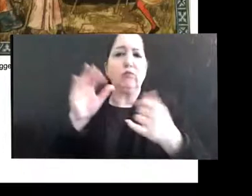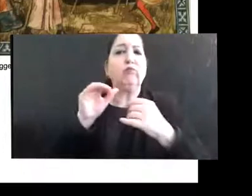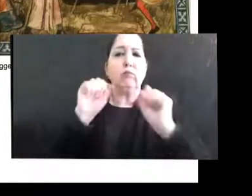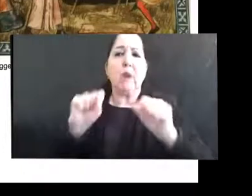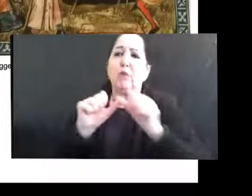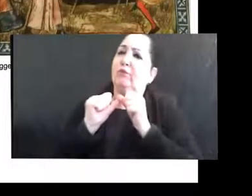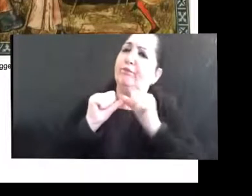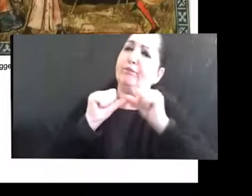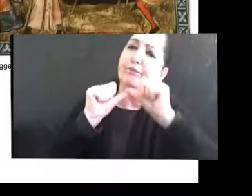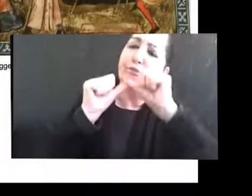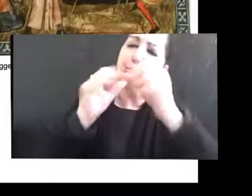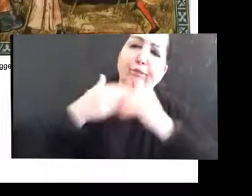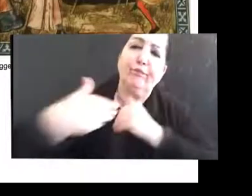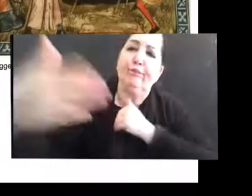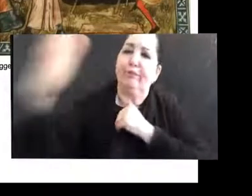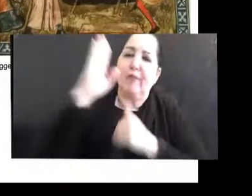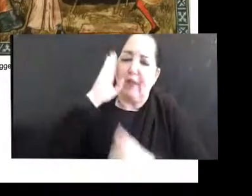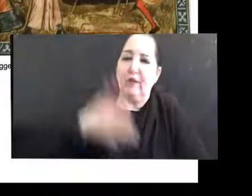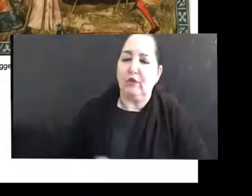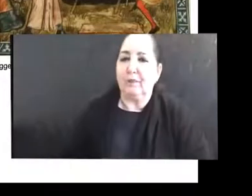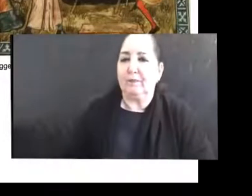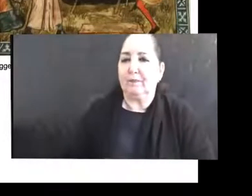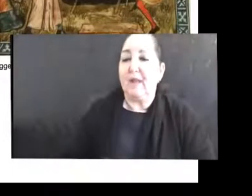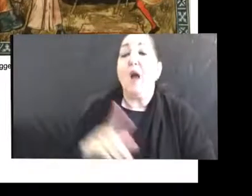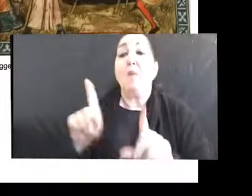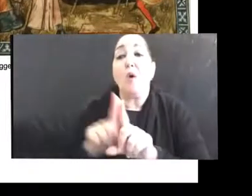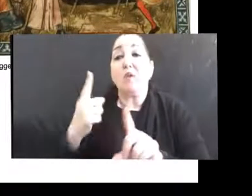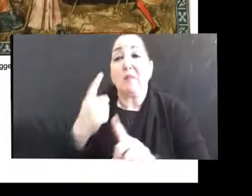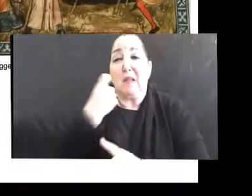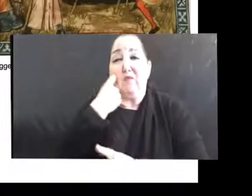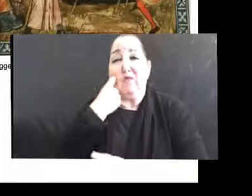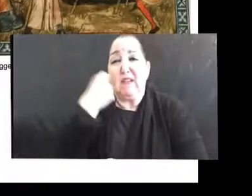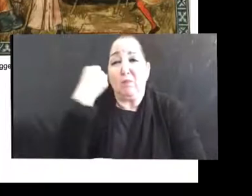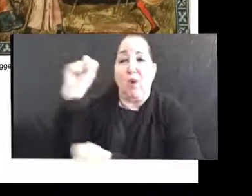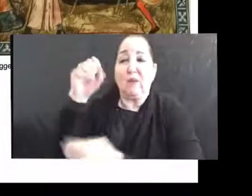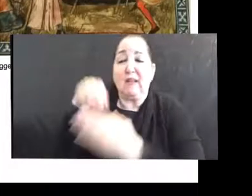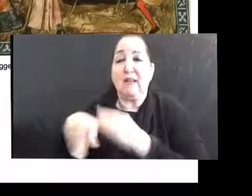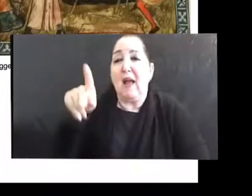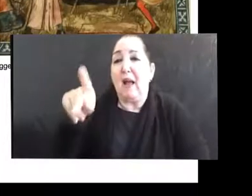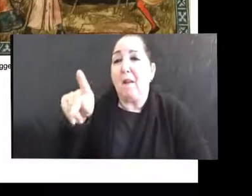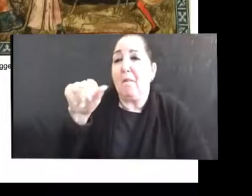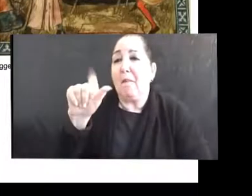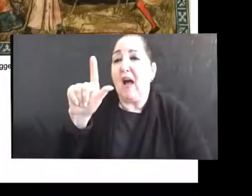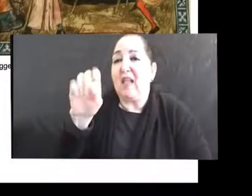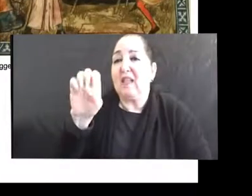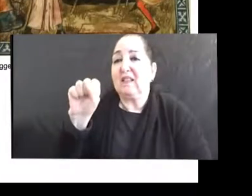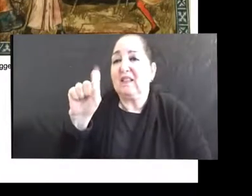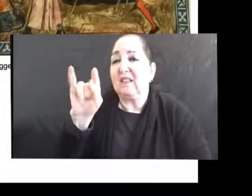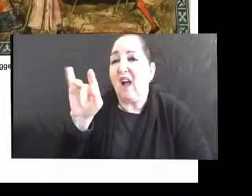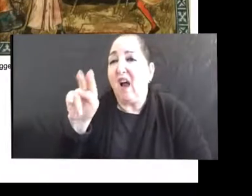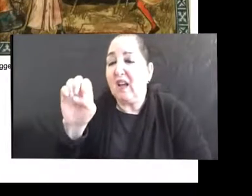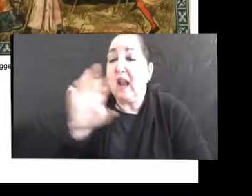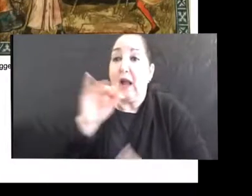something that is really important to me that has really come up also against the recent protests in Palestine, and in New